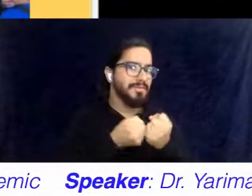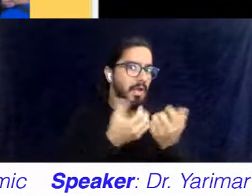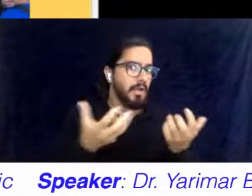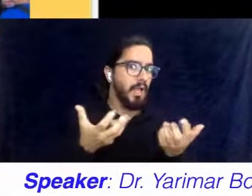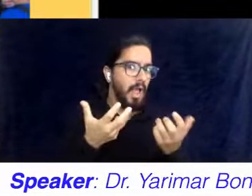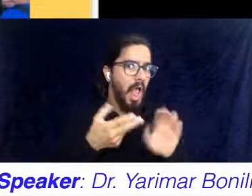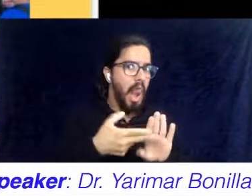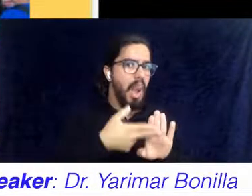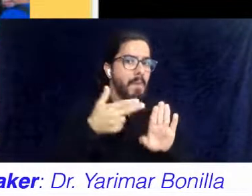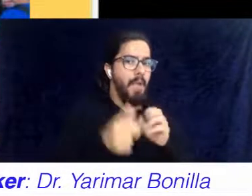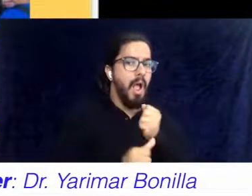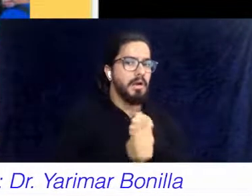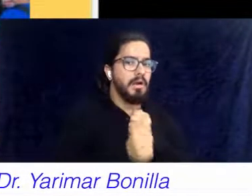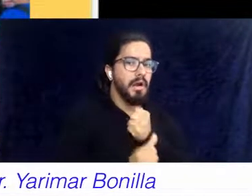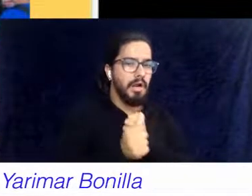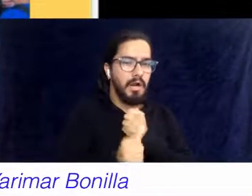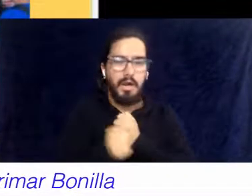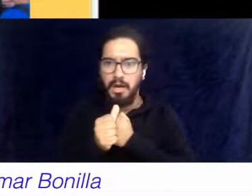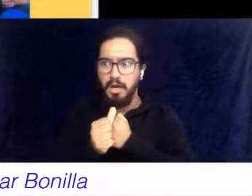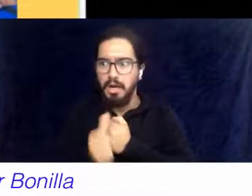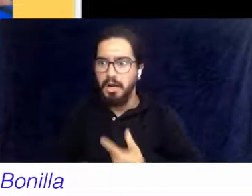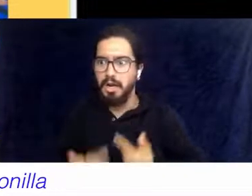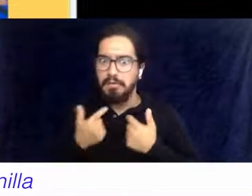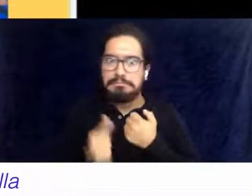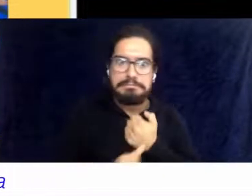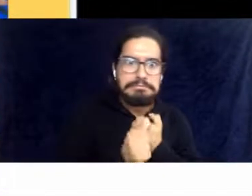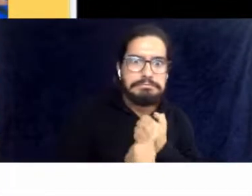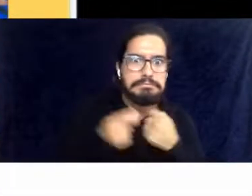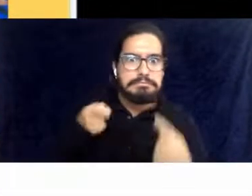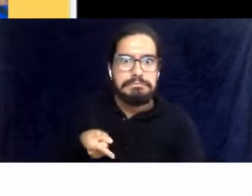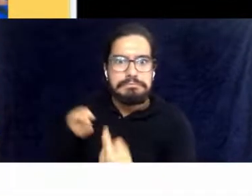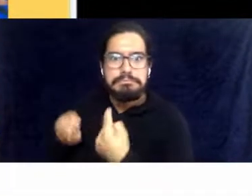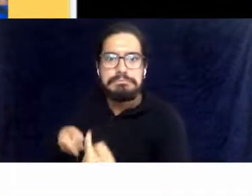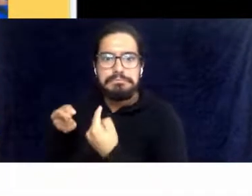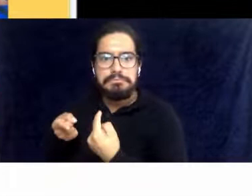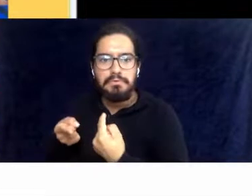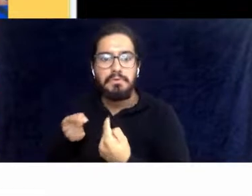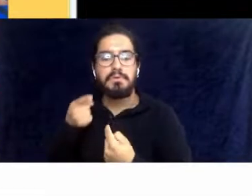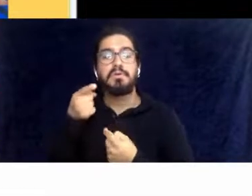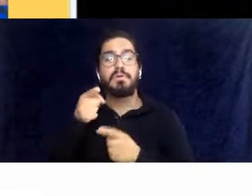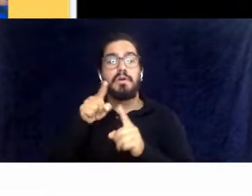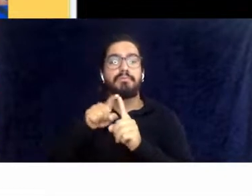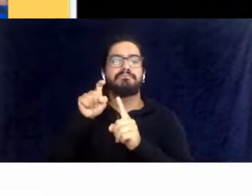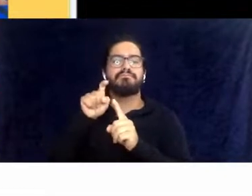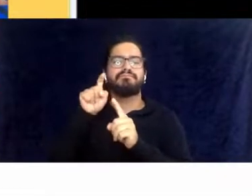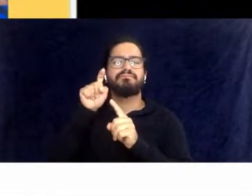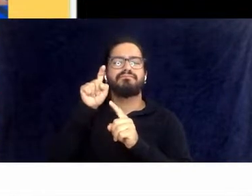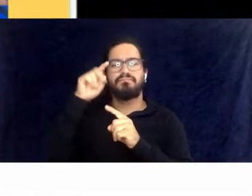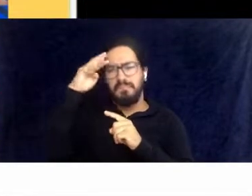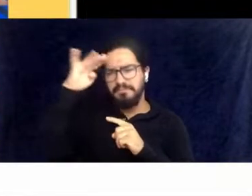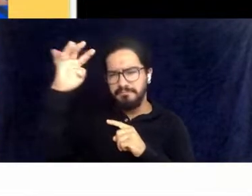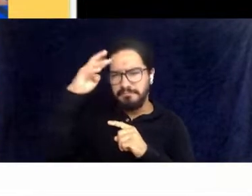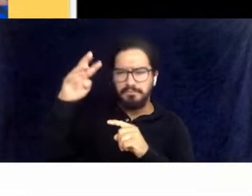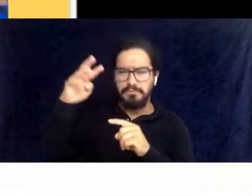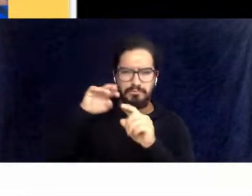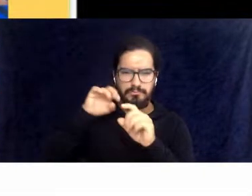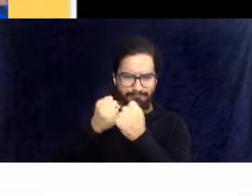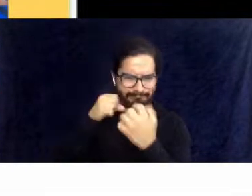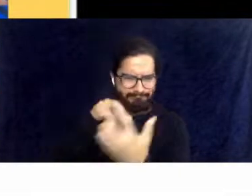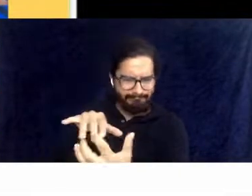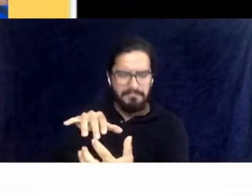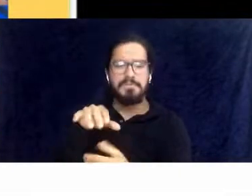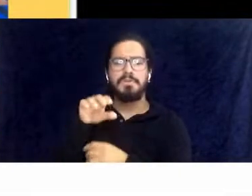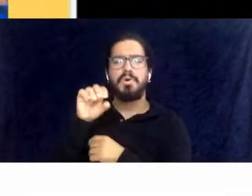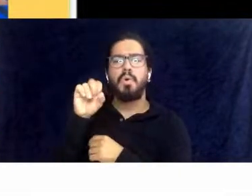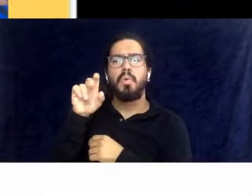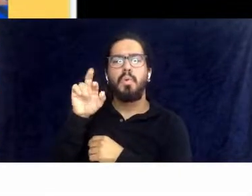This is a concept developed by the sociologist Ulrich Beck. And one another concept that he develops in relationship